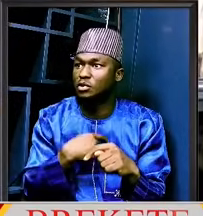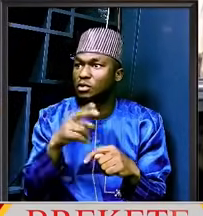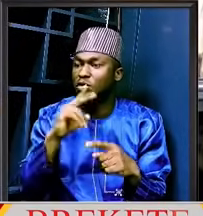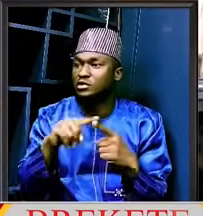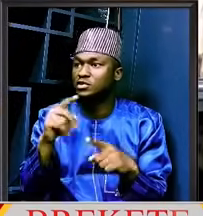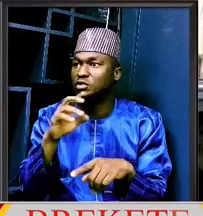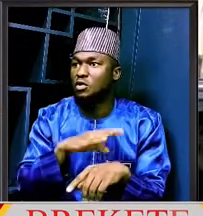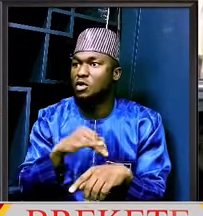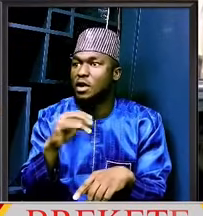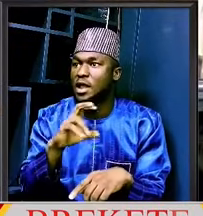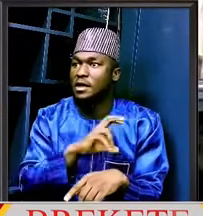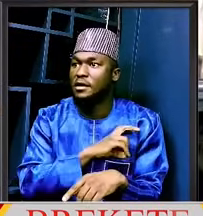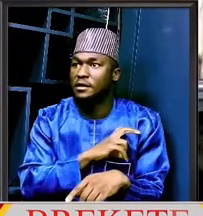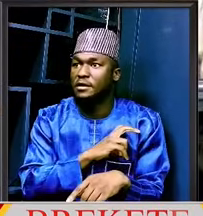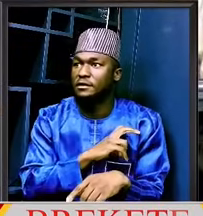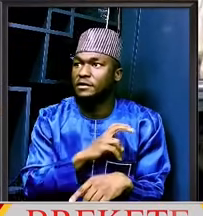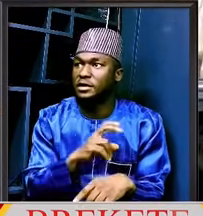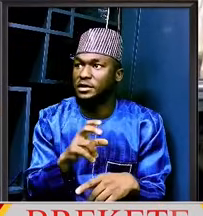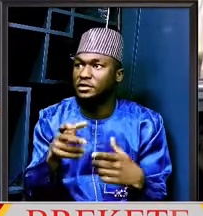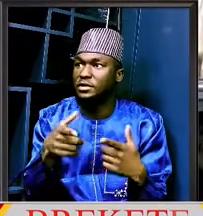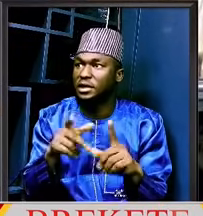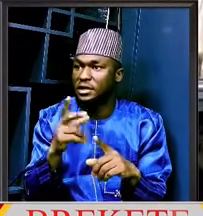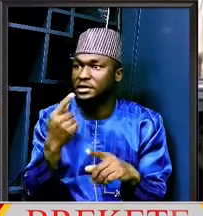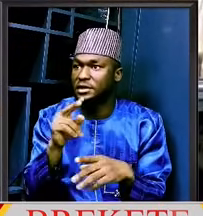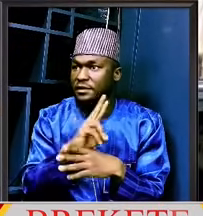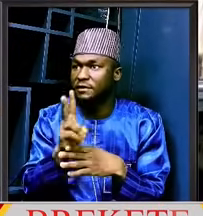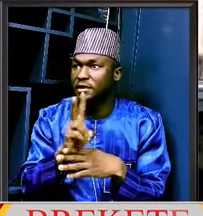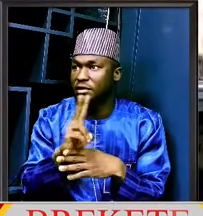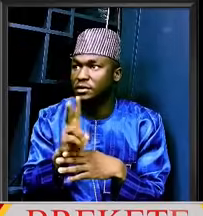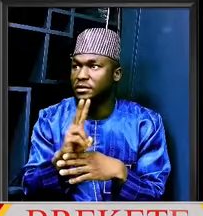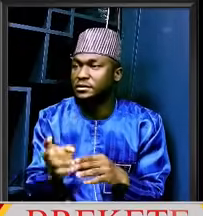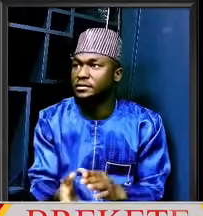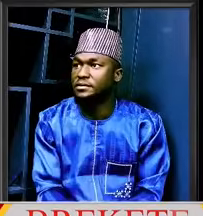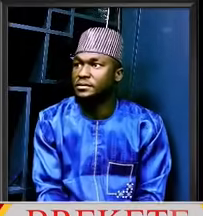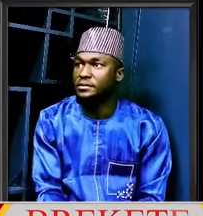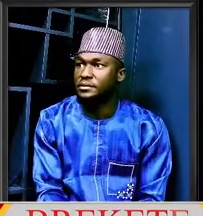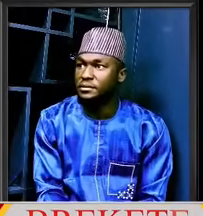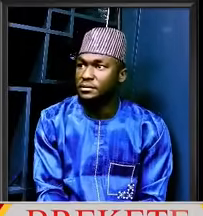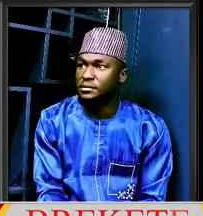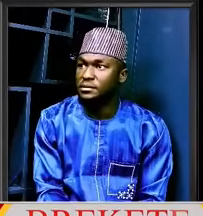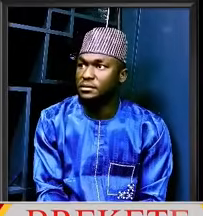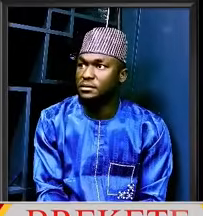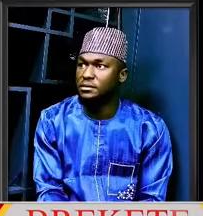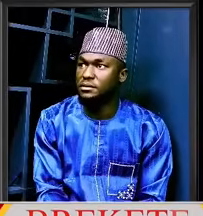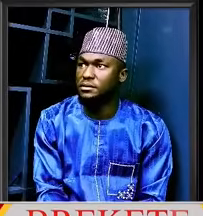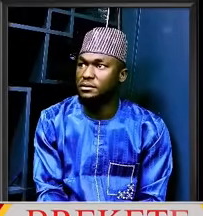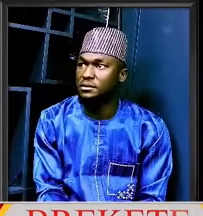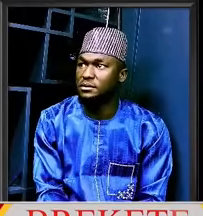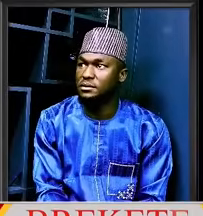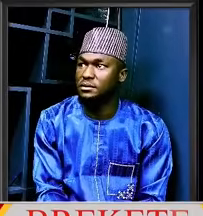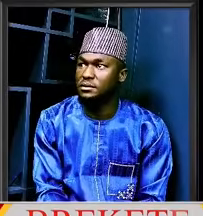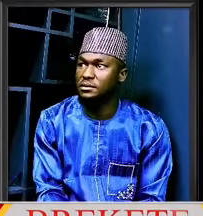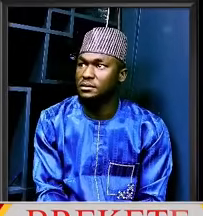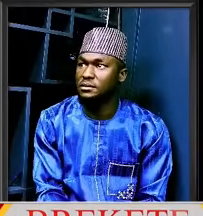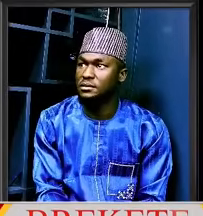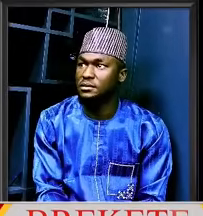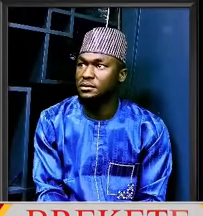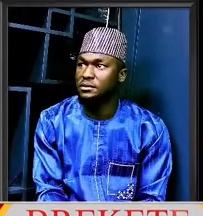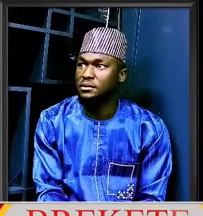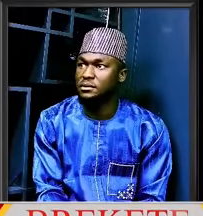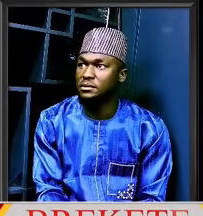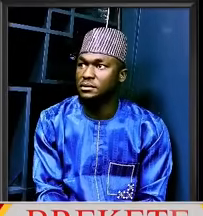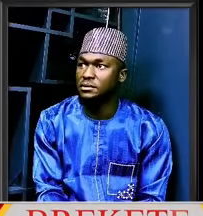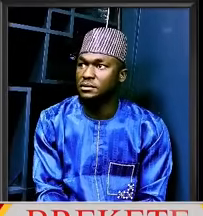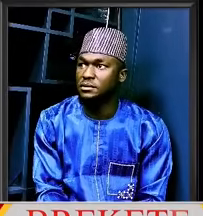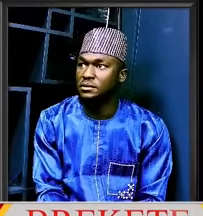So that day they prepared. Please allow the video while she is talking. Let us watch the video. Mm-hmm.